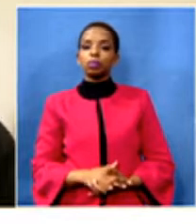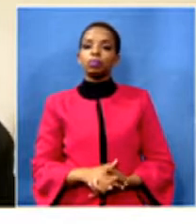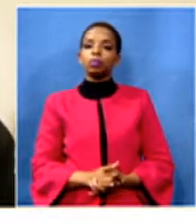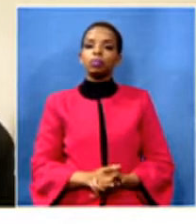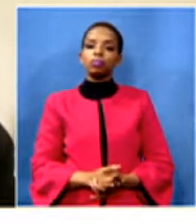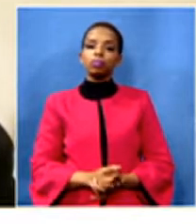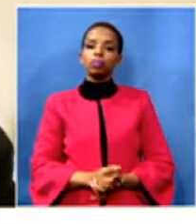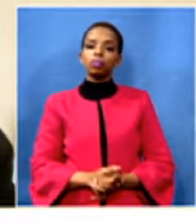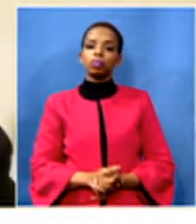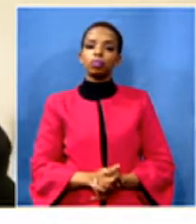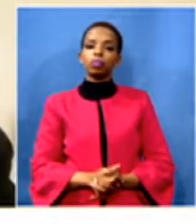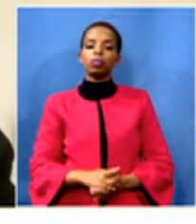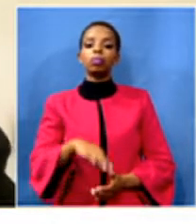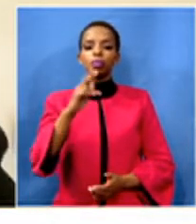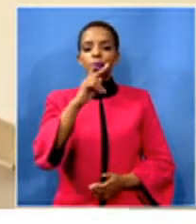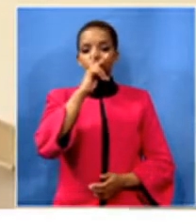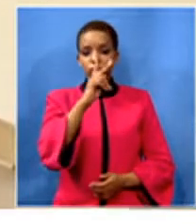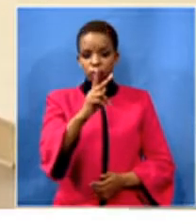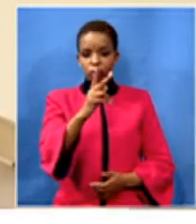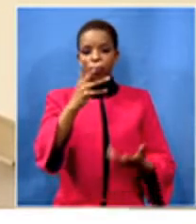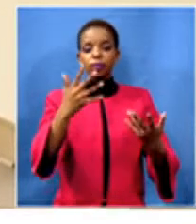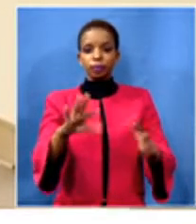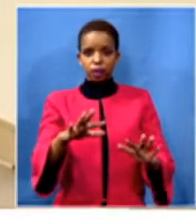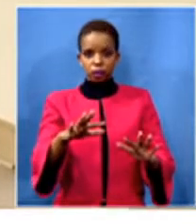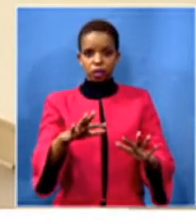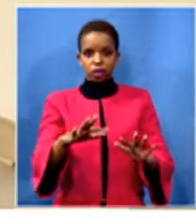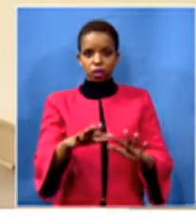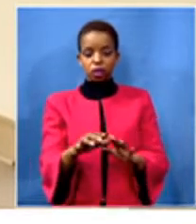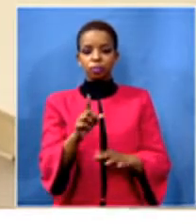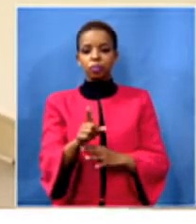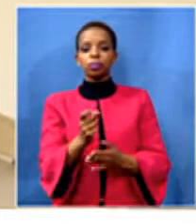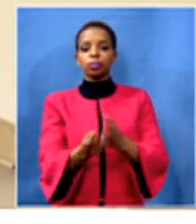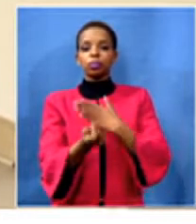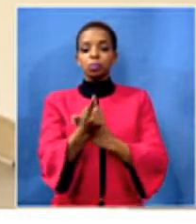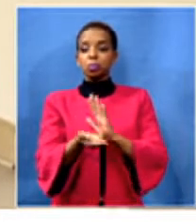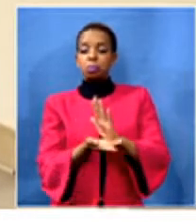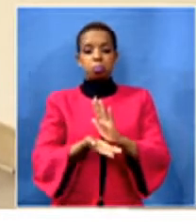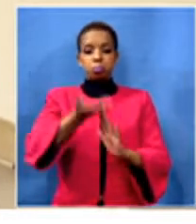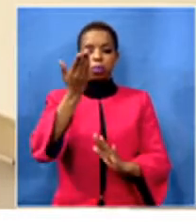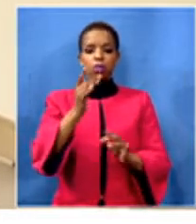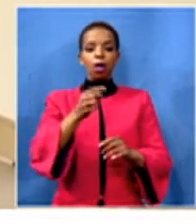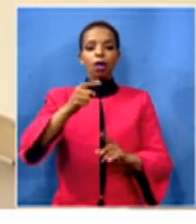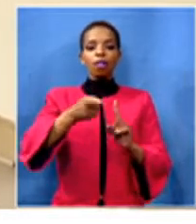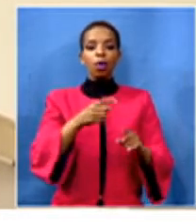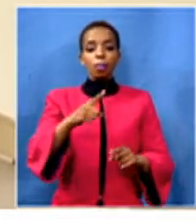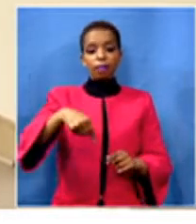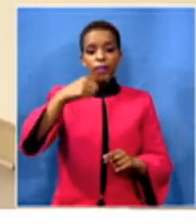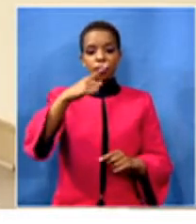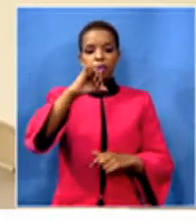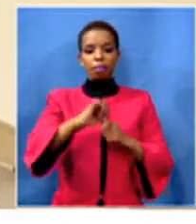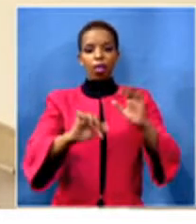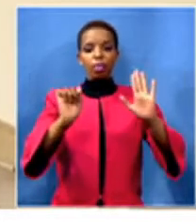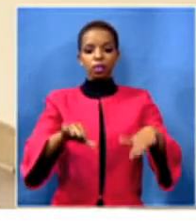Well, we have seen a spike, more so as from the 1st of this month, going up. What is